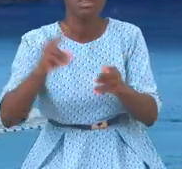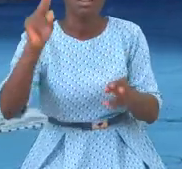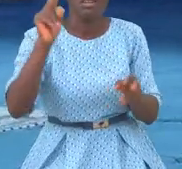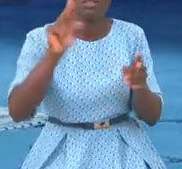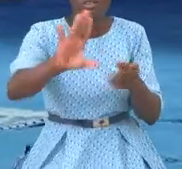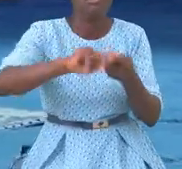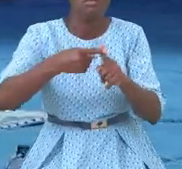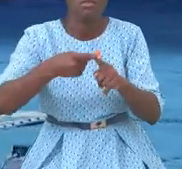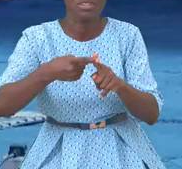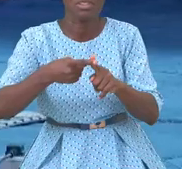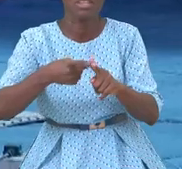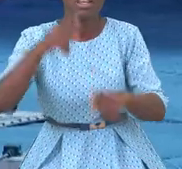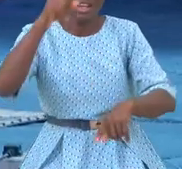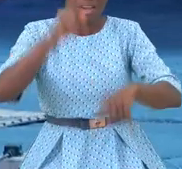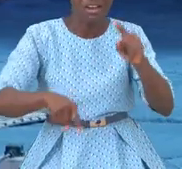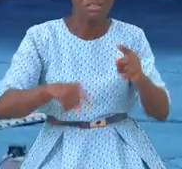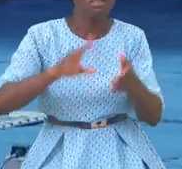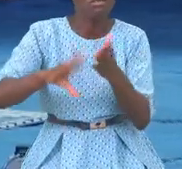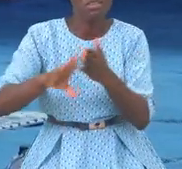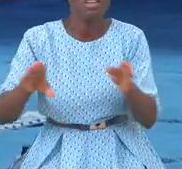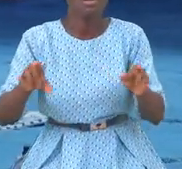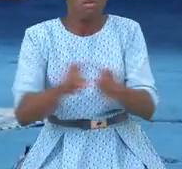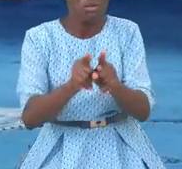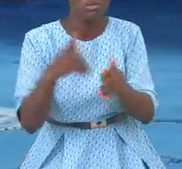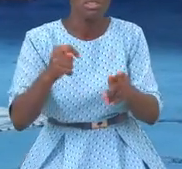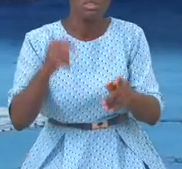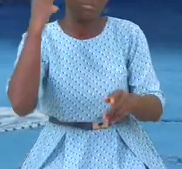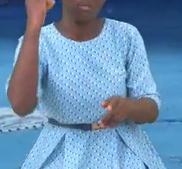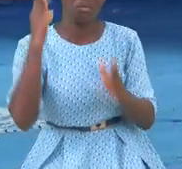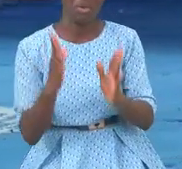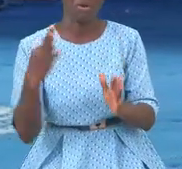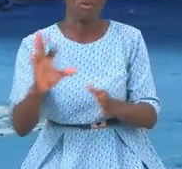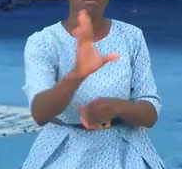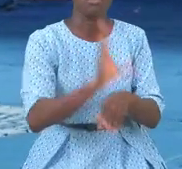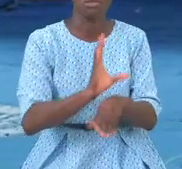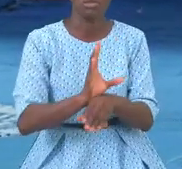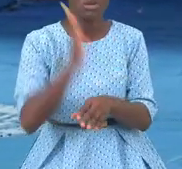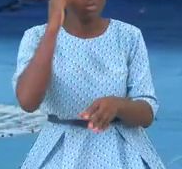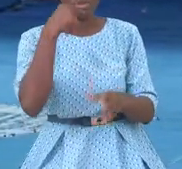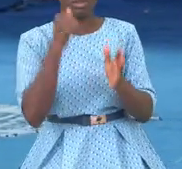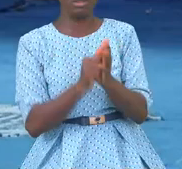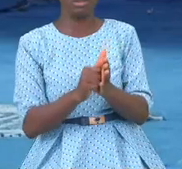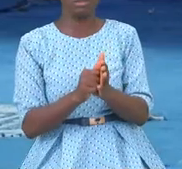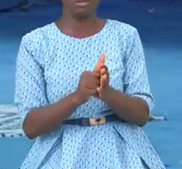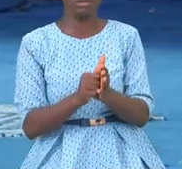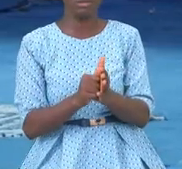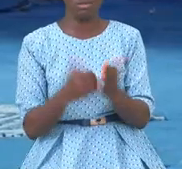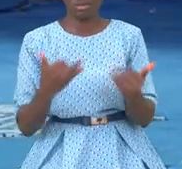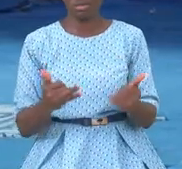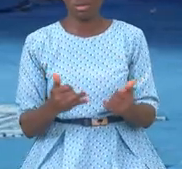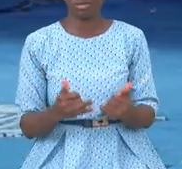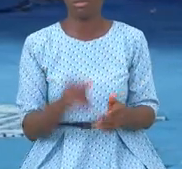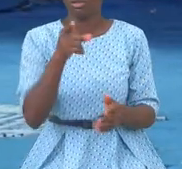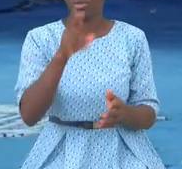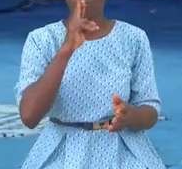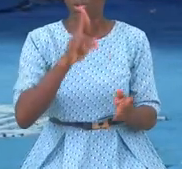your church will say, now, this is going too far. There is love. And we need to love everybody. But